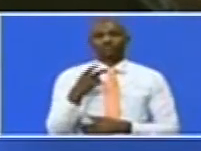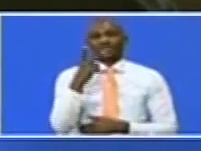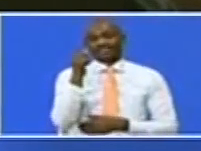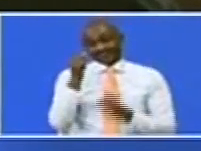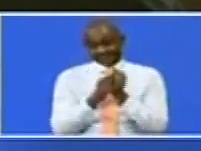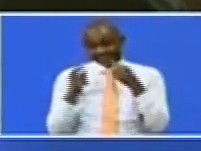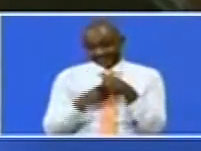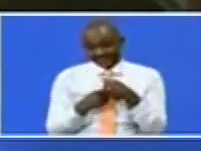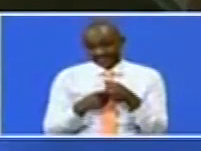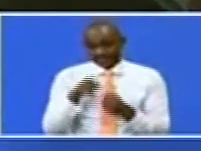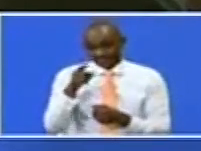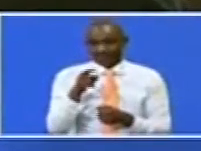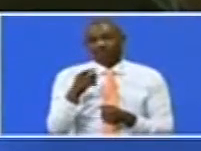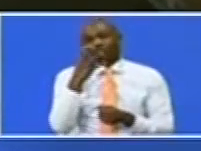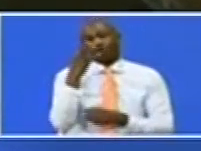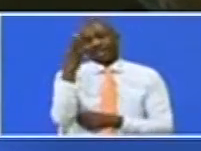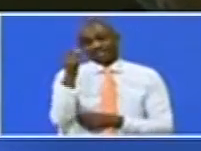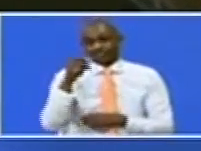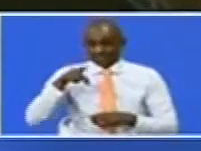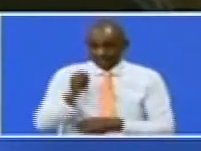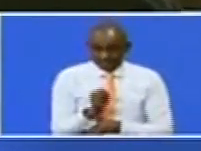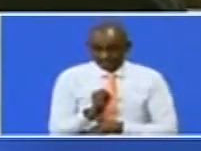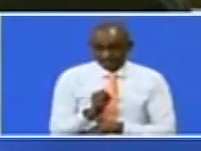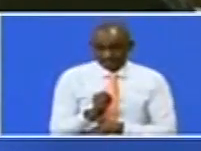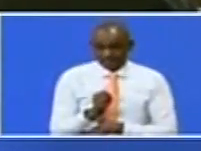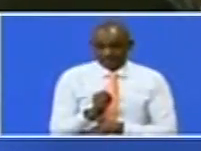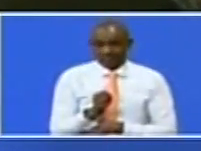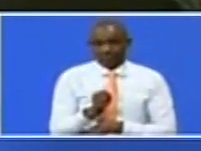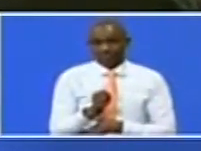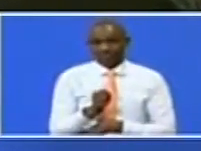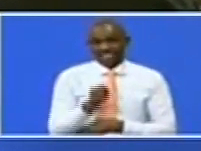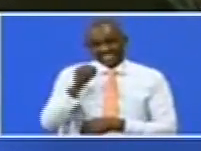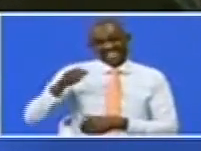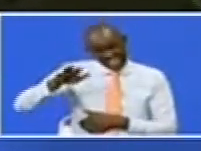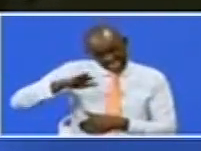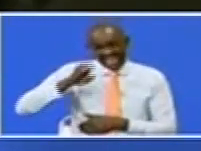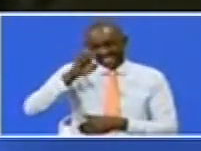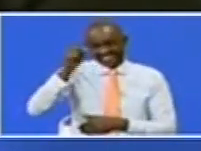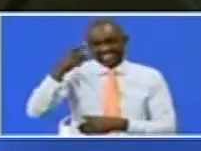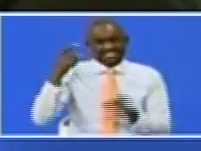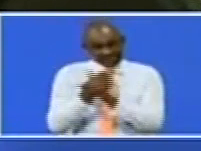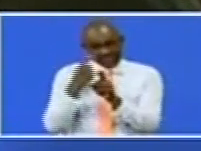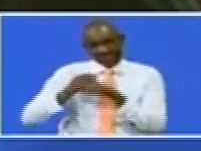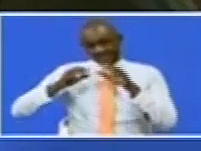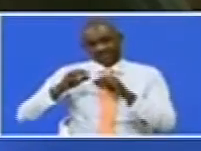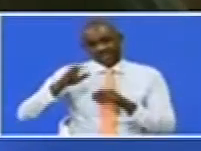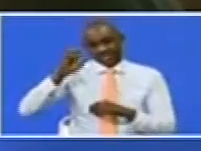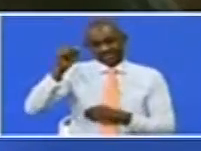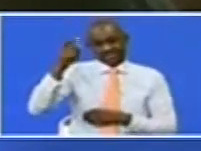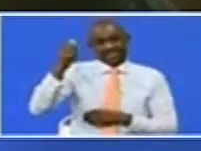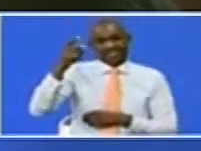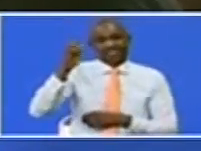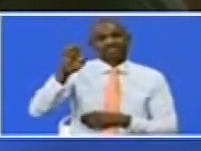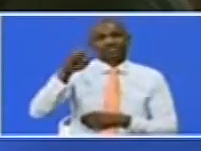2016, turnout 4:30 p.m. at Fenwell Estate near West Park. Police officers